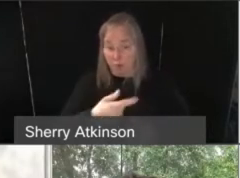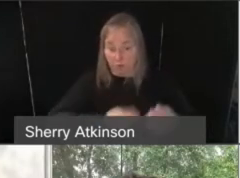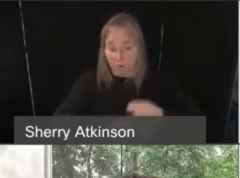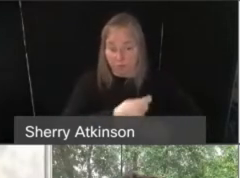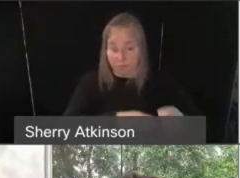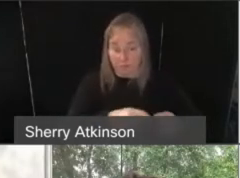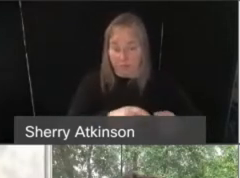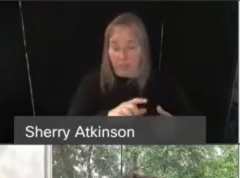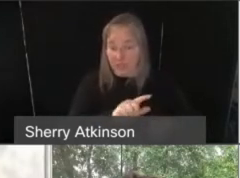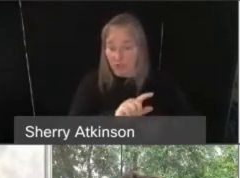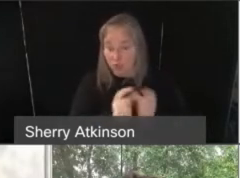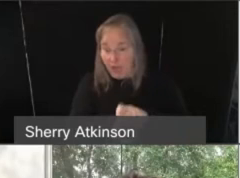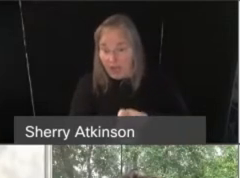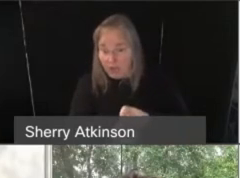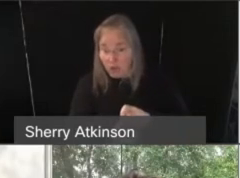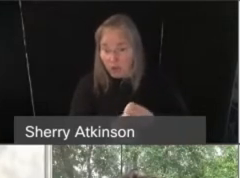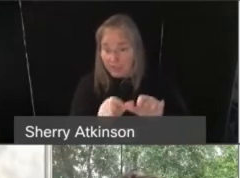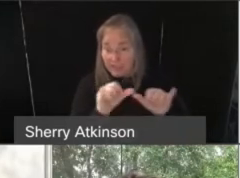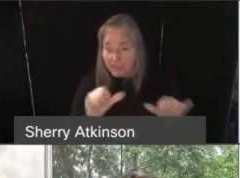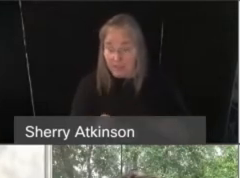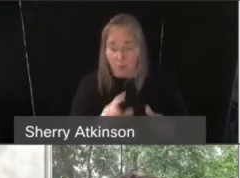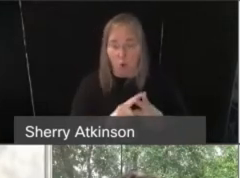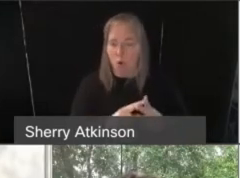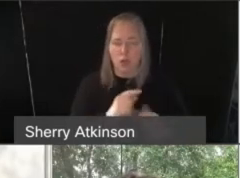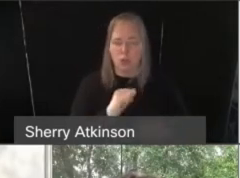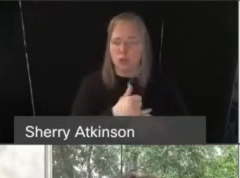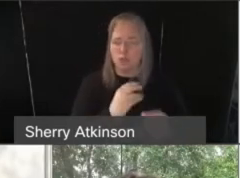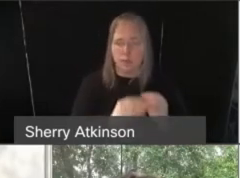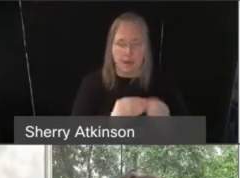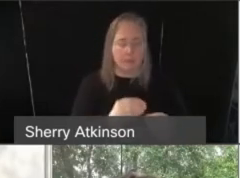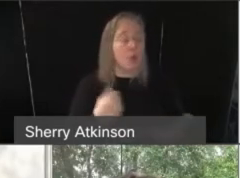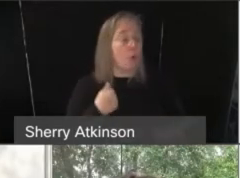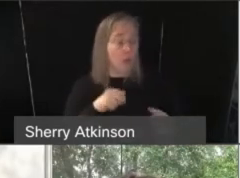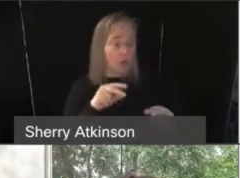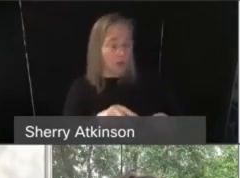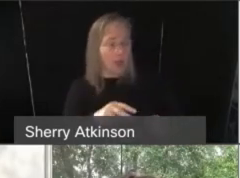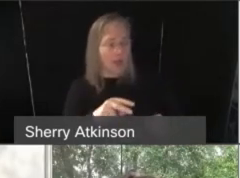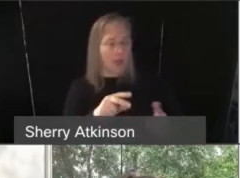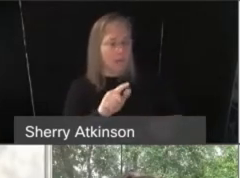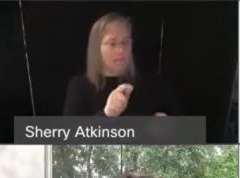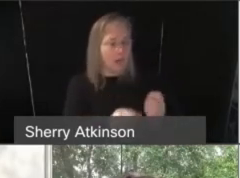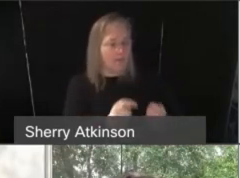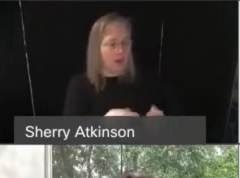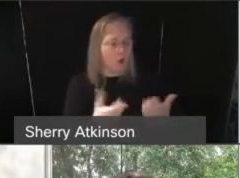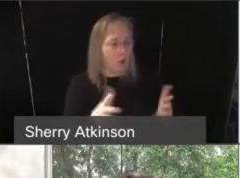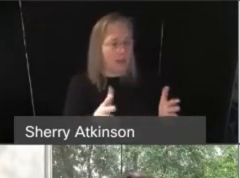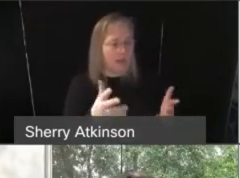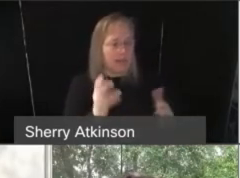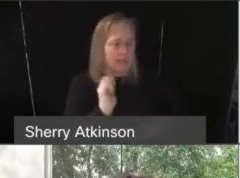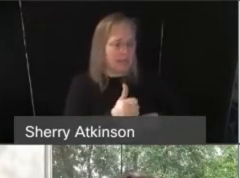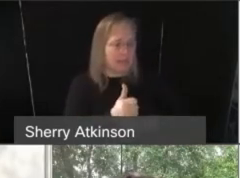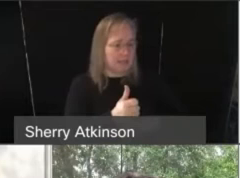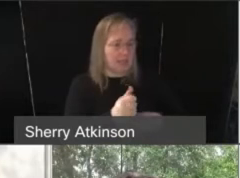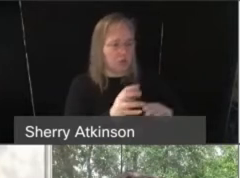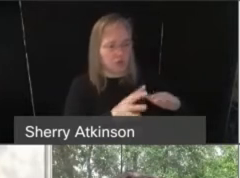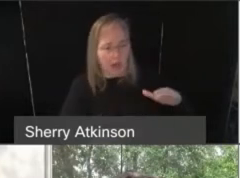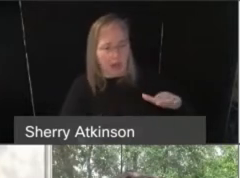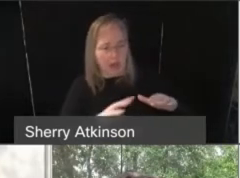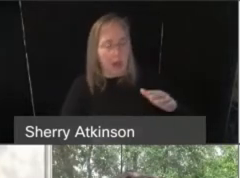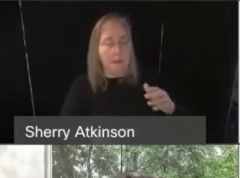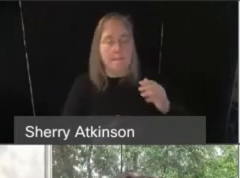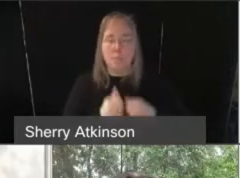Need for that as well? Well, we look at modifying the existing drainage. I mean, most of these pipes were installed as part of a